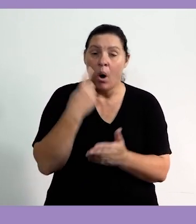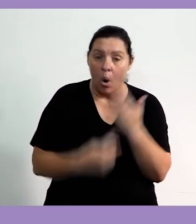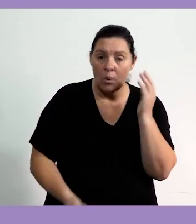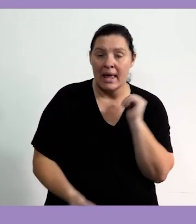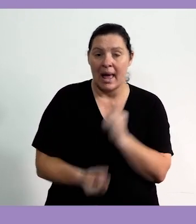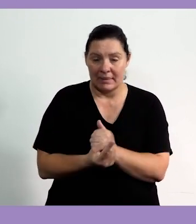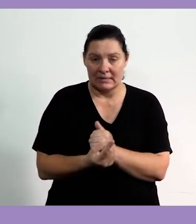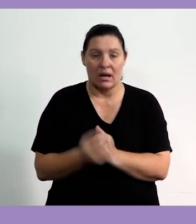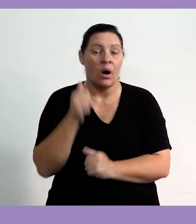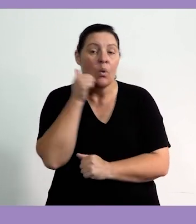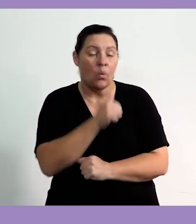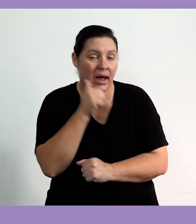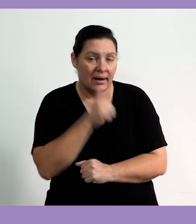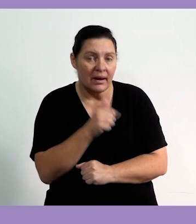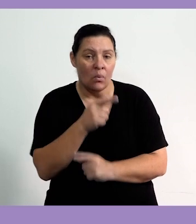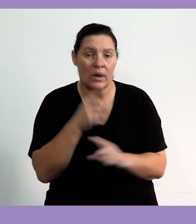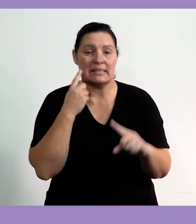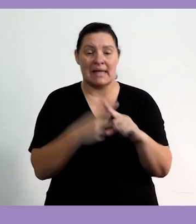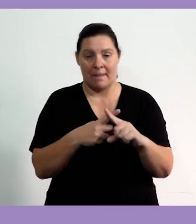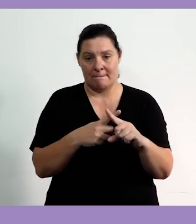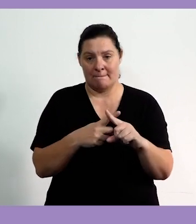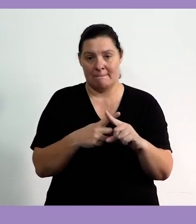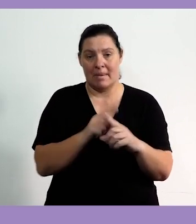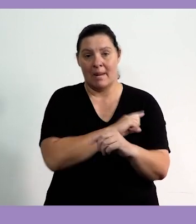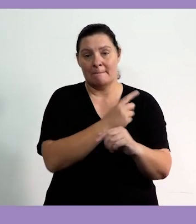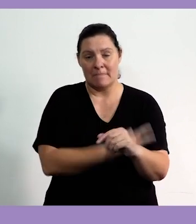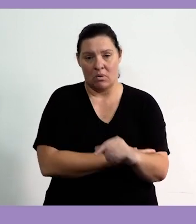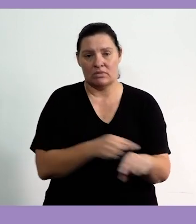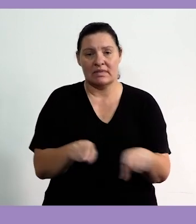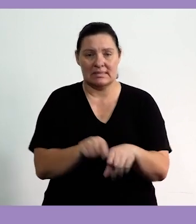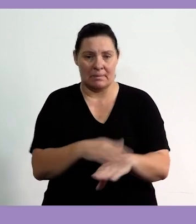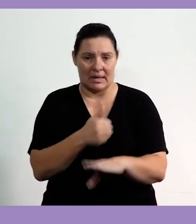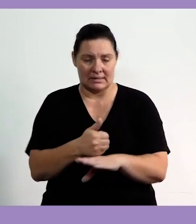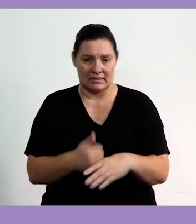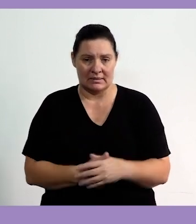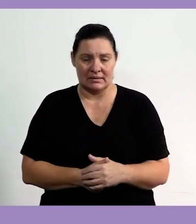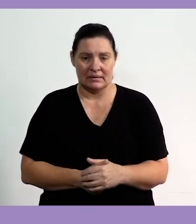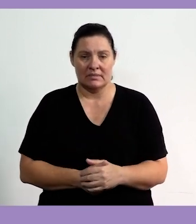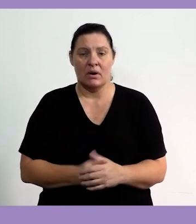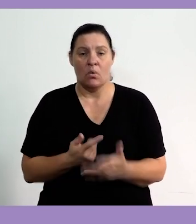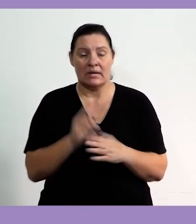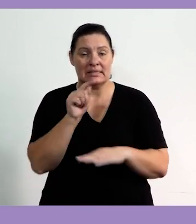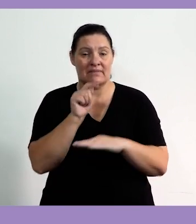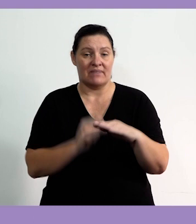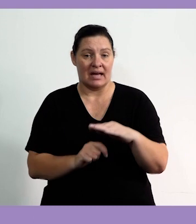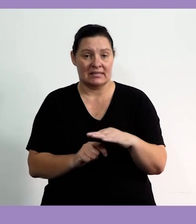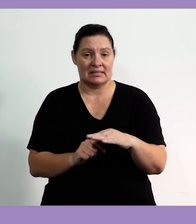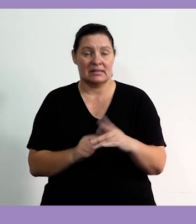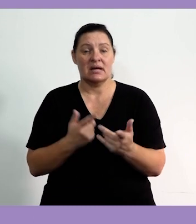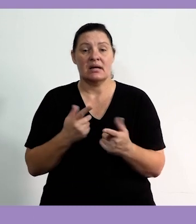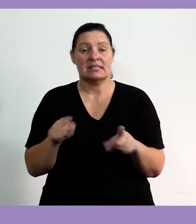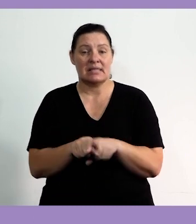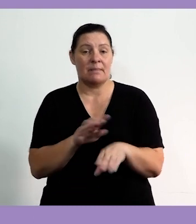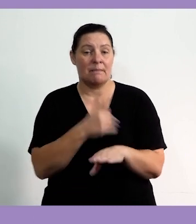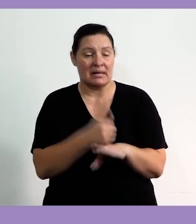exponents only applies to when we are multiplying powers of the same base. When we